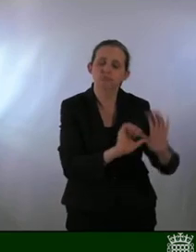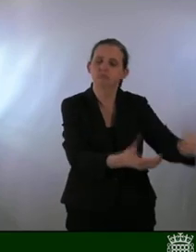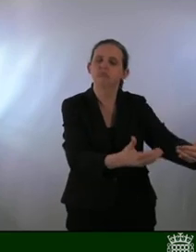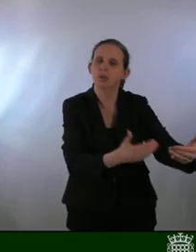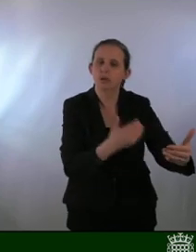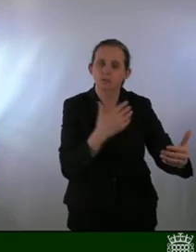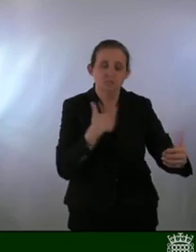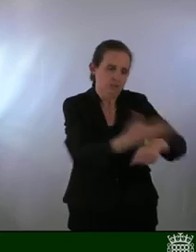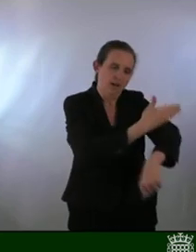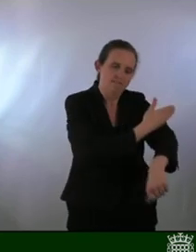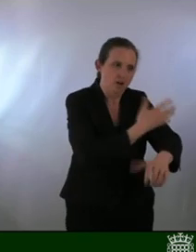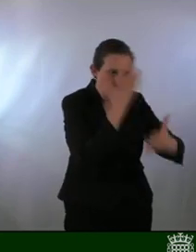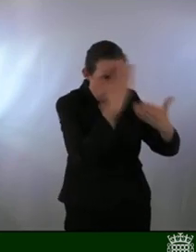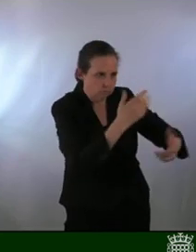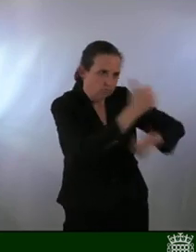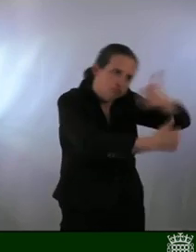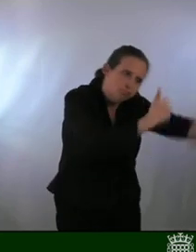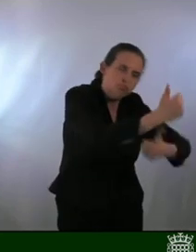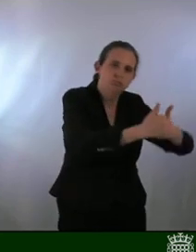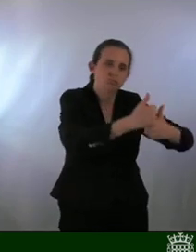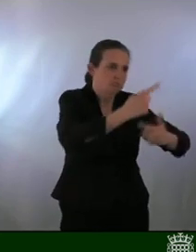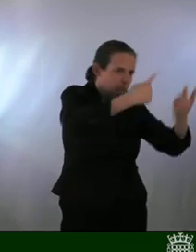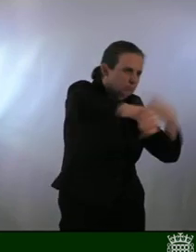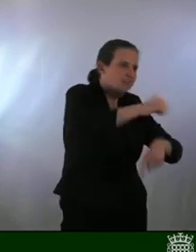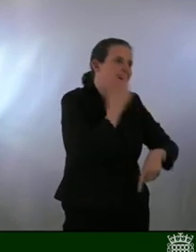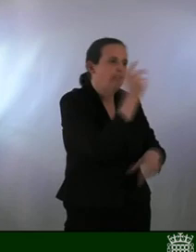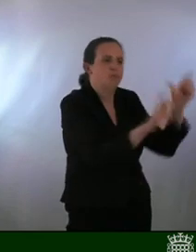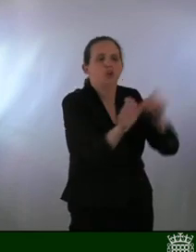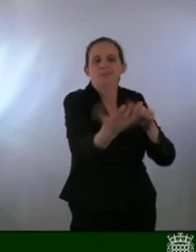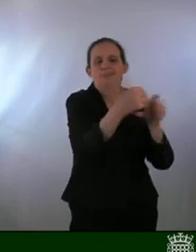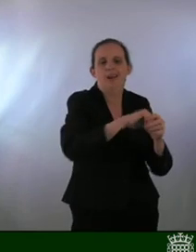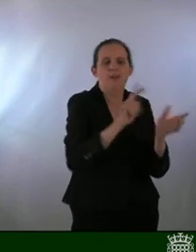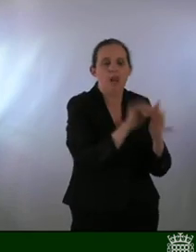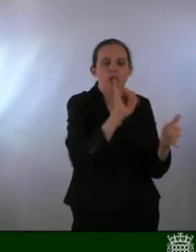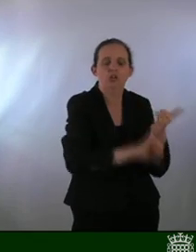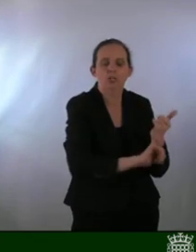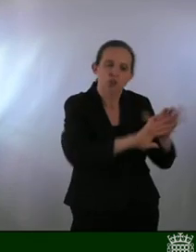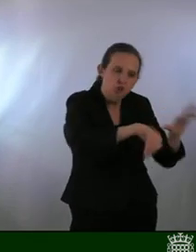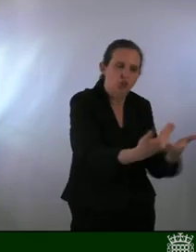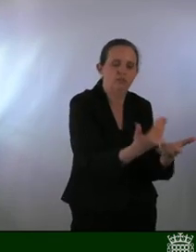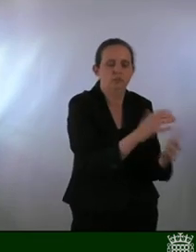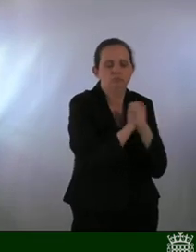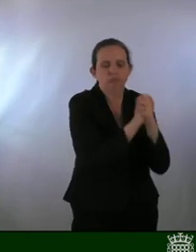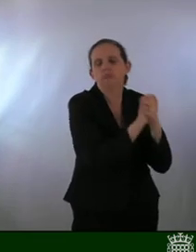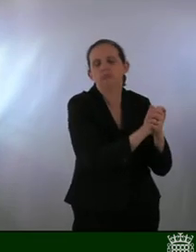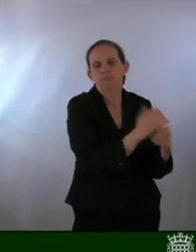tribute in advance to the service that every single person who works in the NHS is going to give.